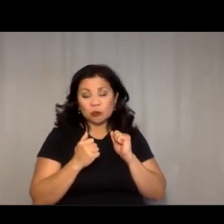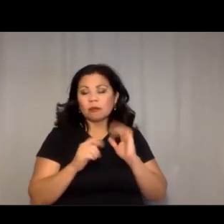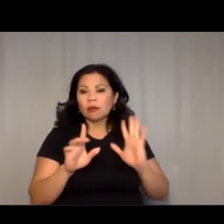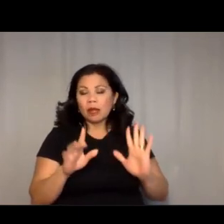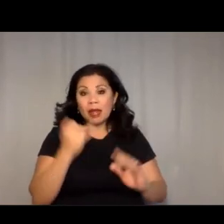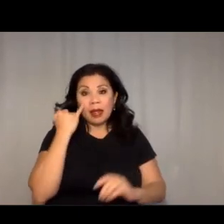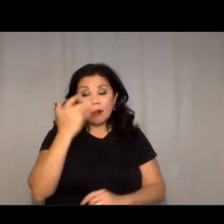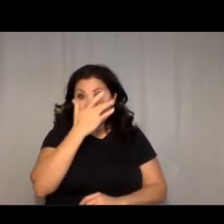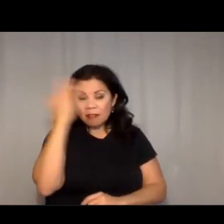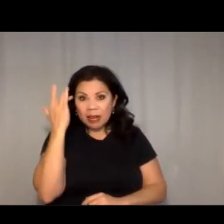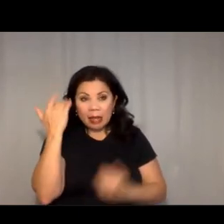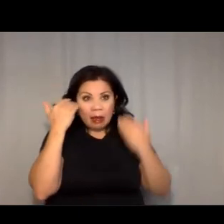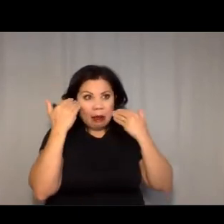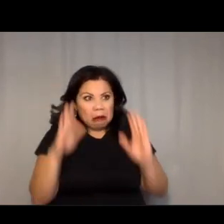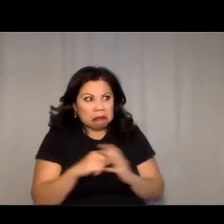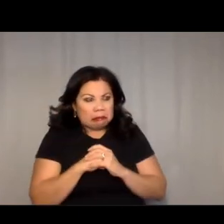you're forgetting and you're not sure,